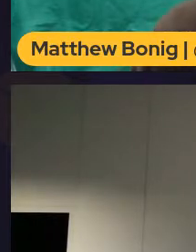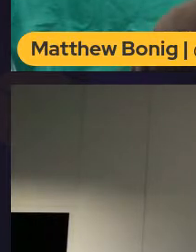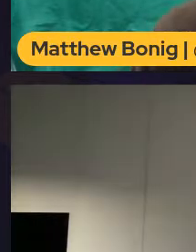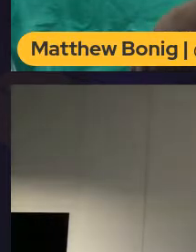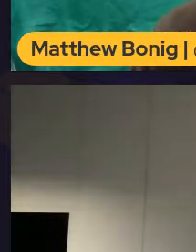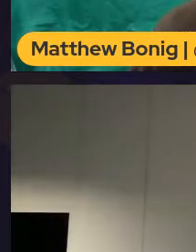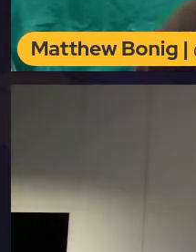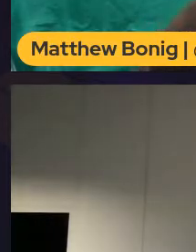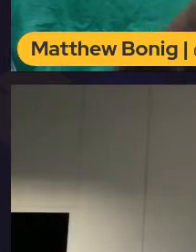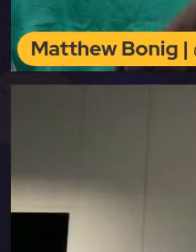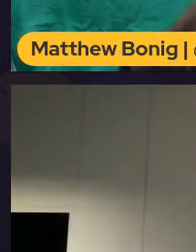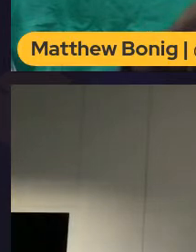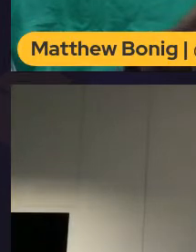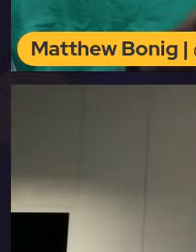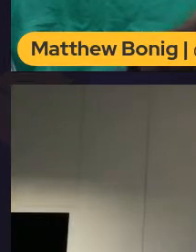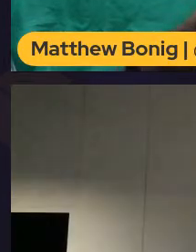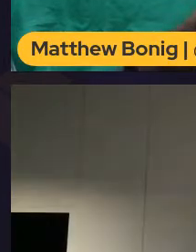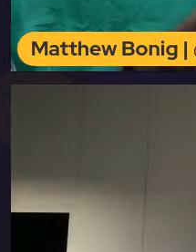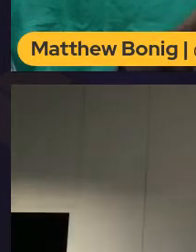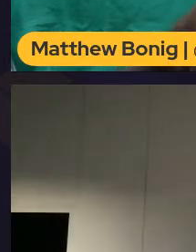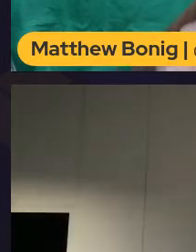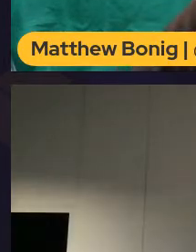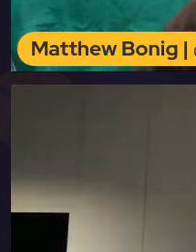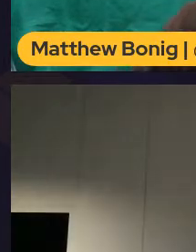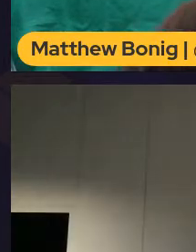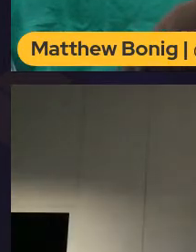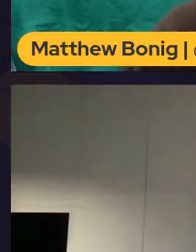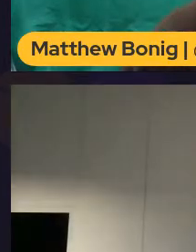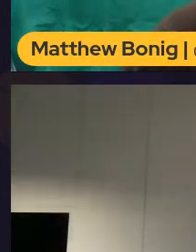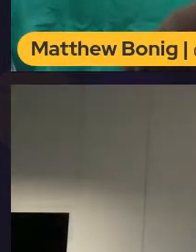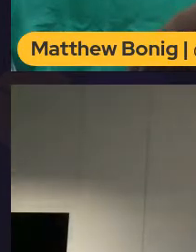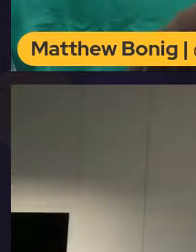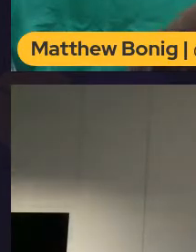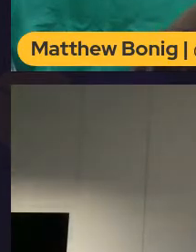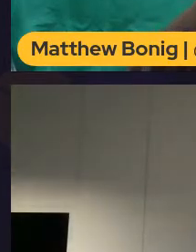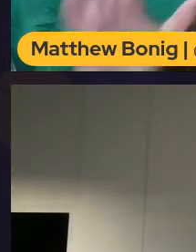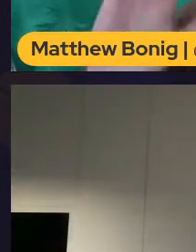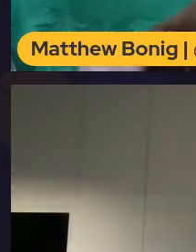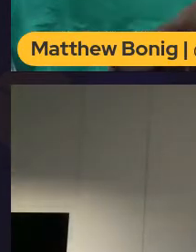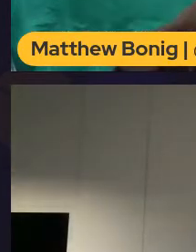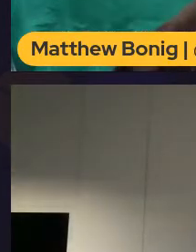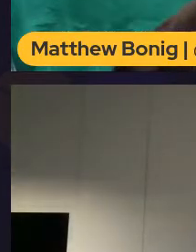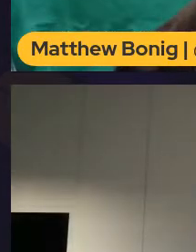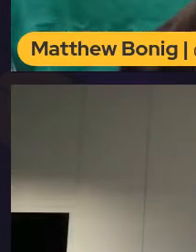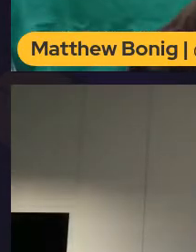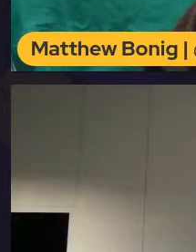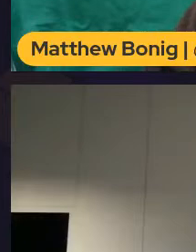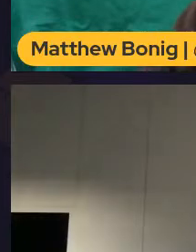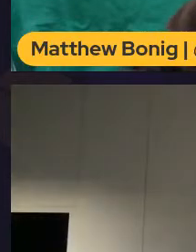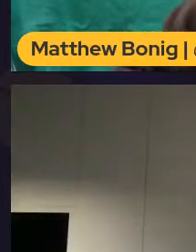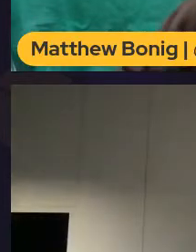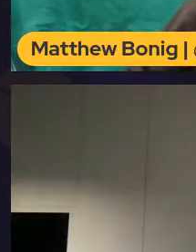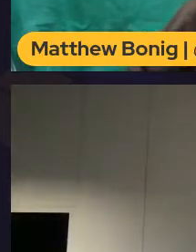we are set and ready to go for our next talk. I hate to cut this short. I wish we could have an hour talking to you about various things, but thank you very much